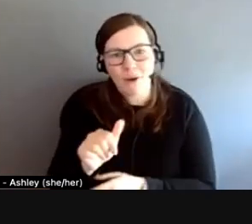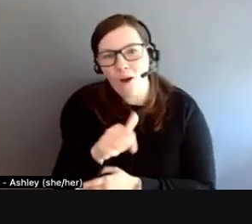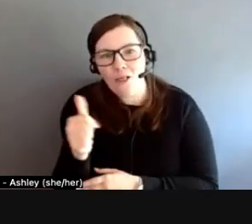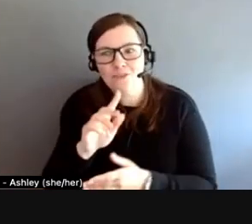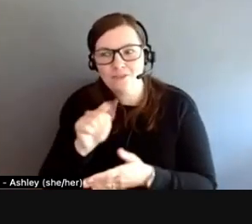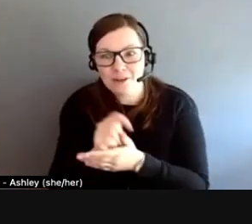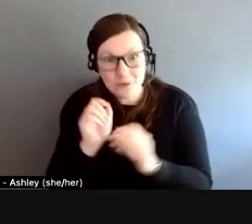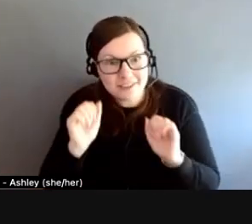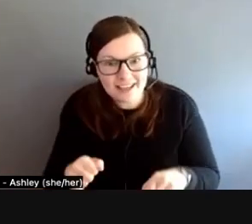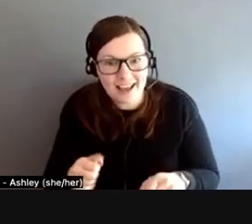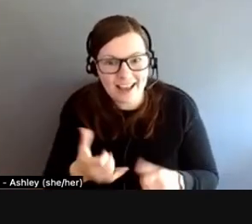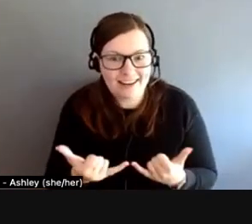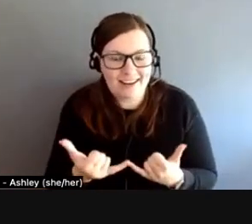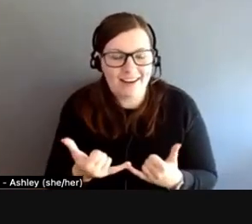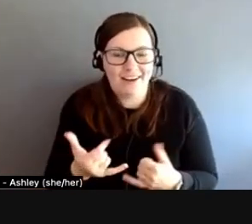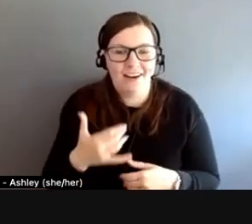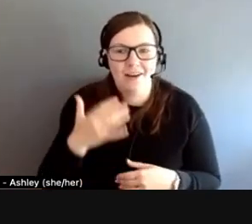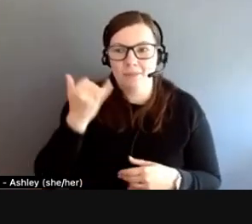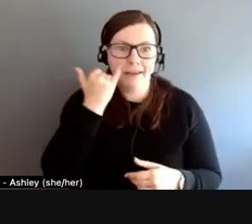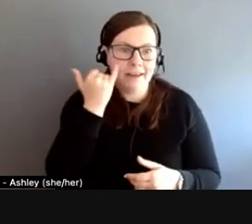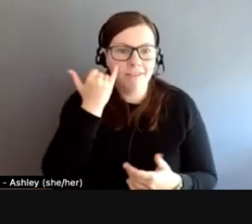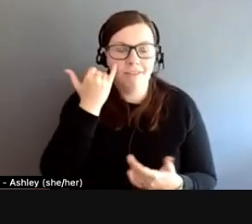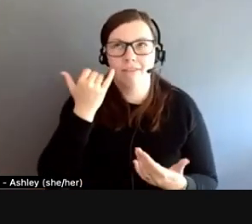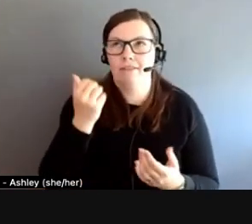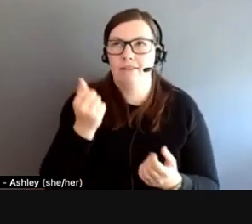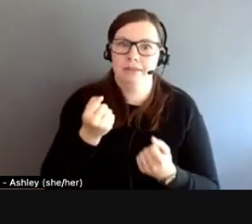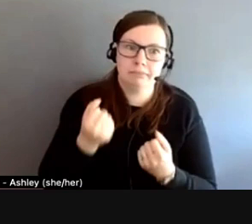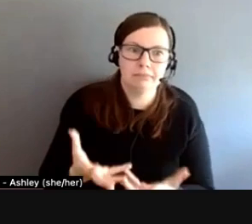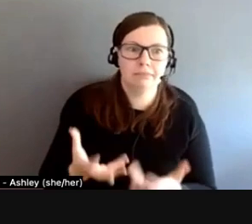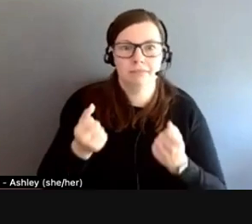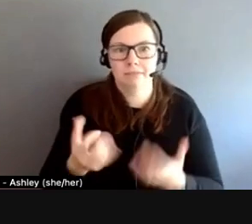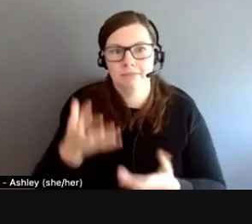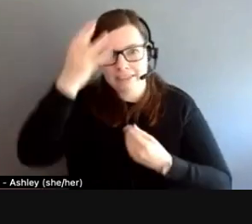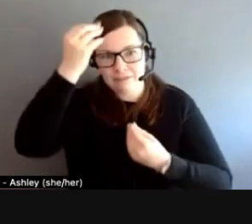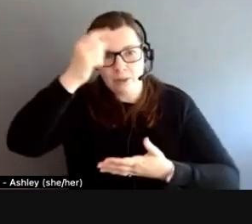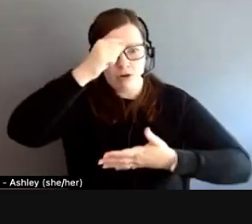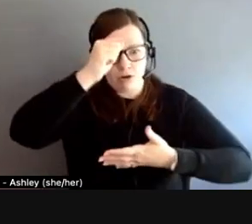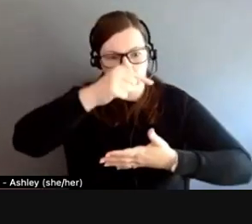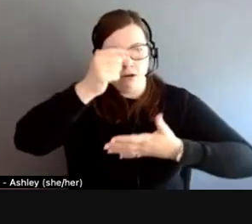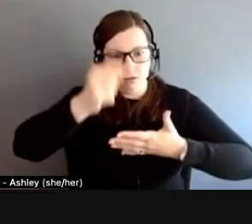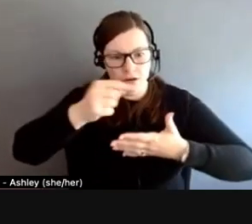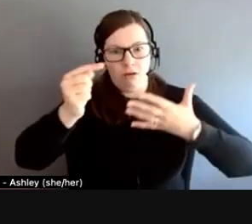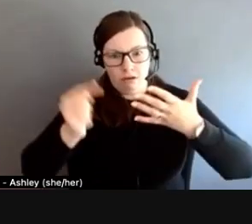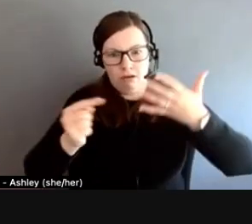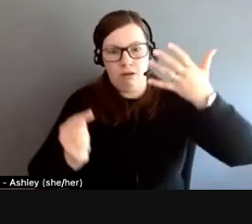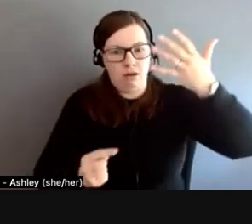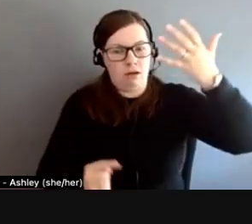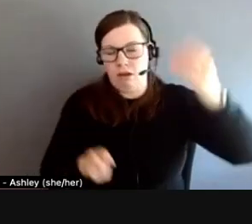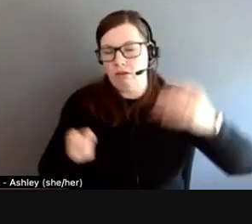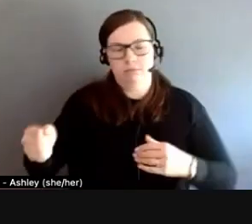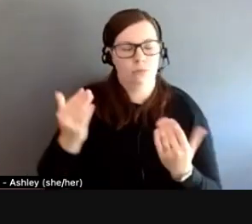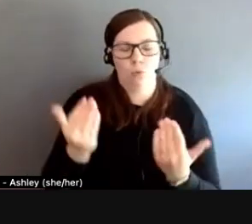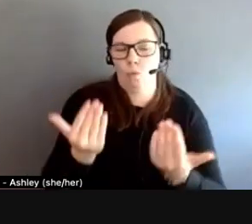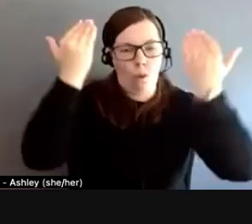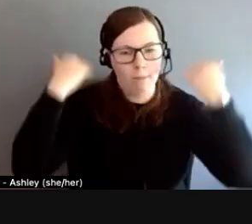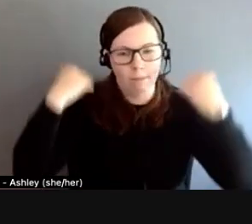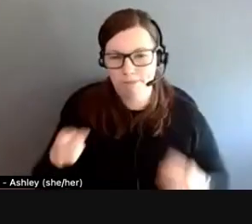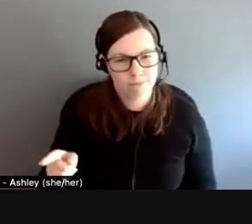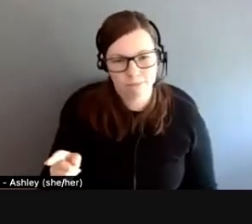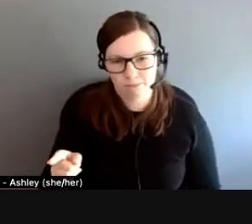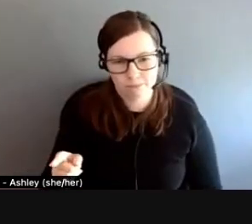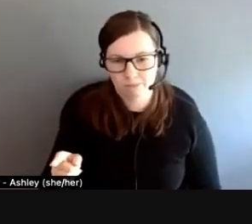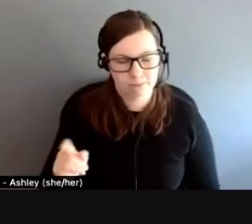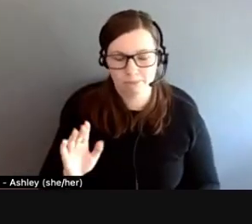in one video for them to become overwhelmed. I was thinking mainly